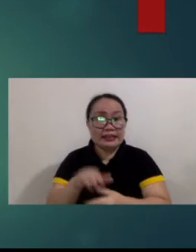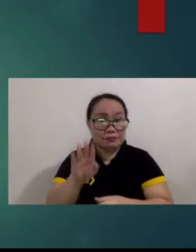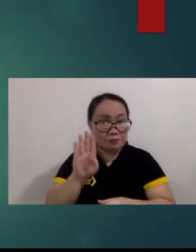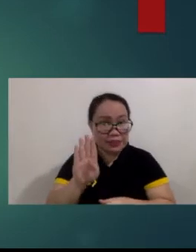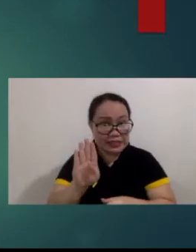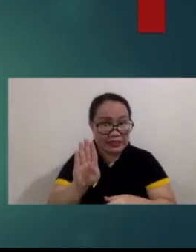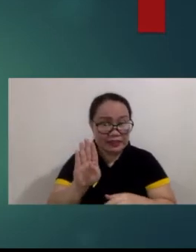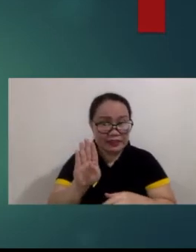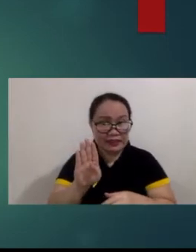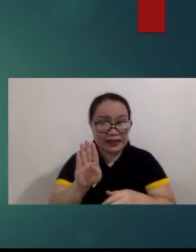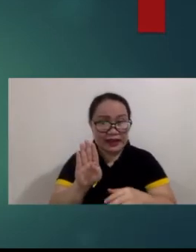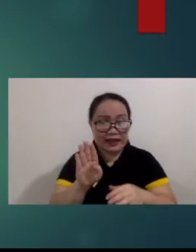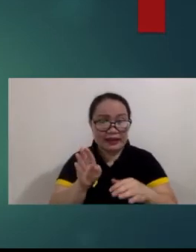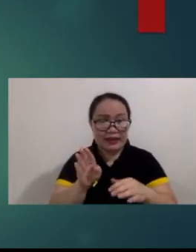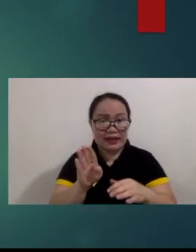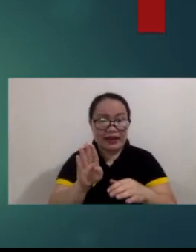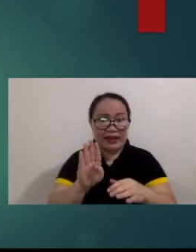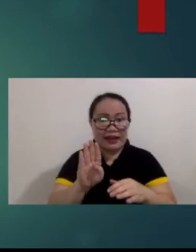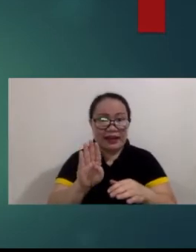And then b